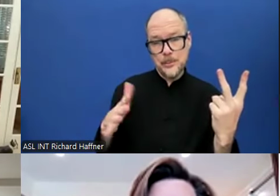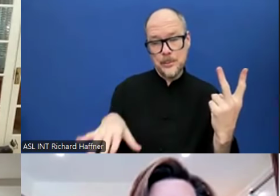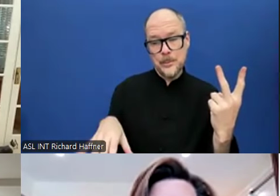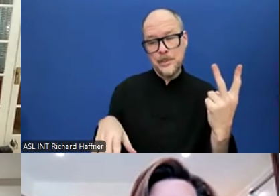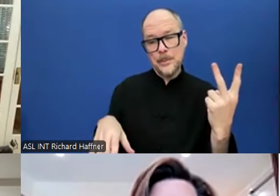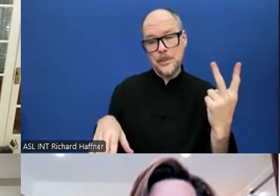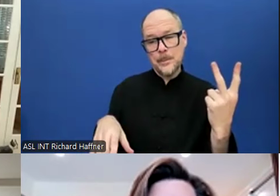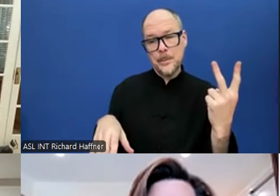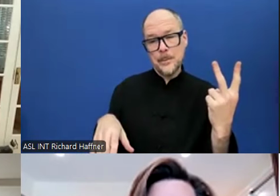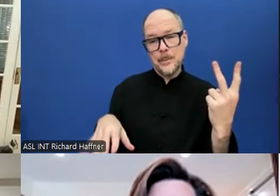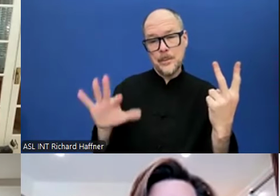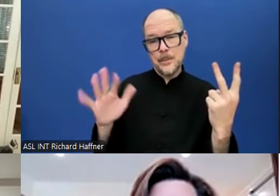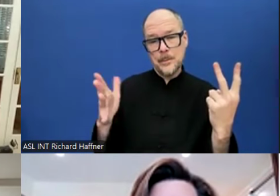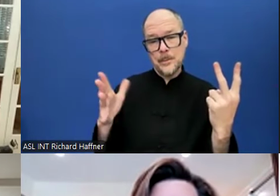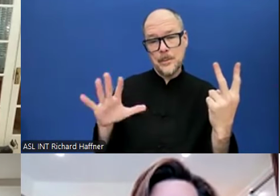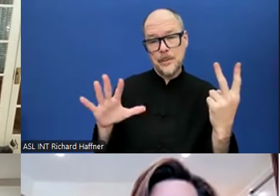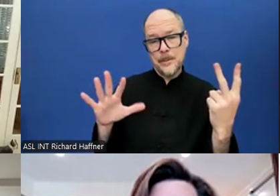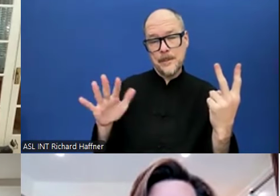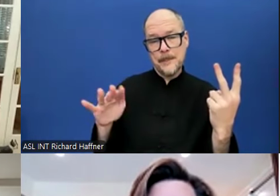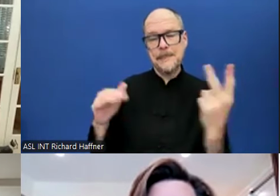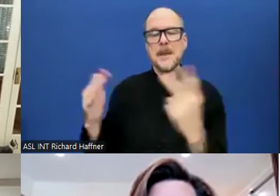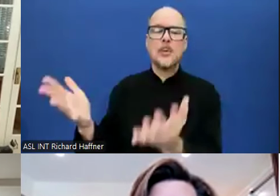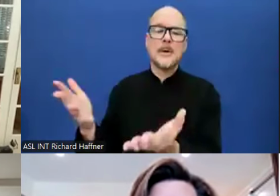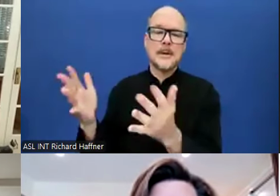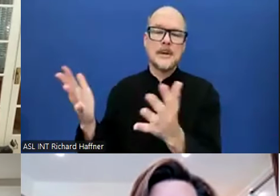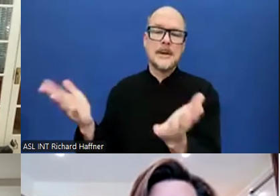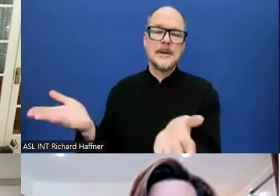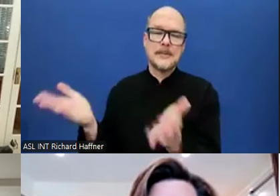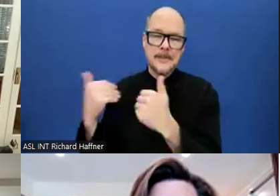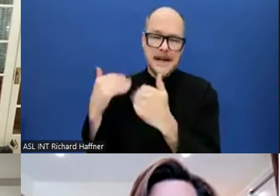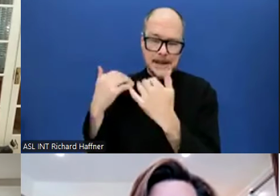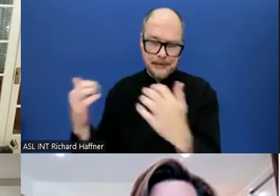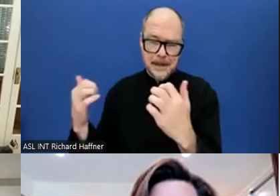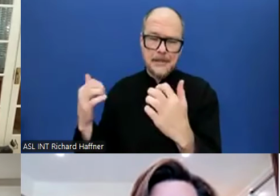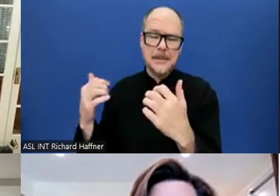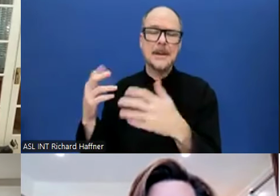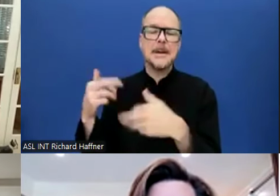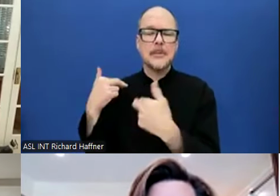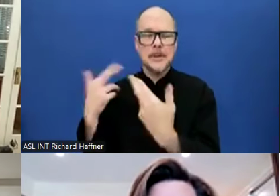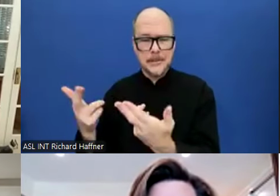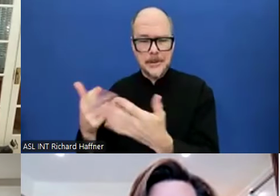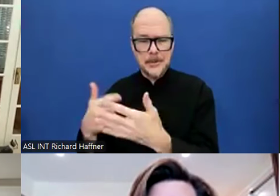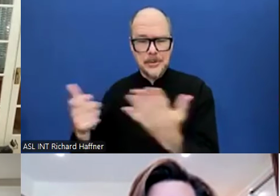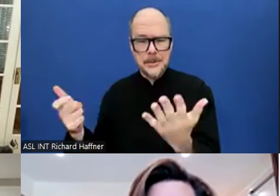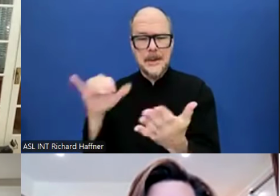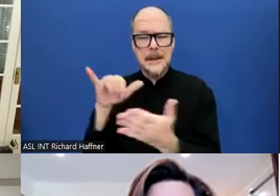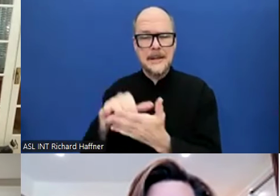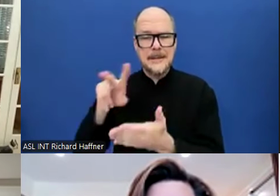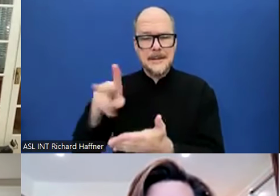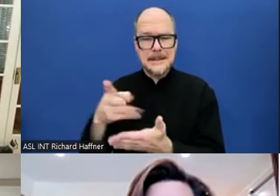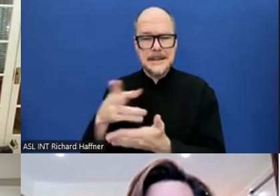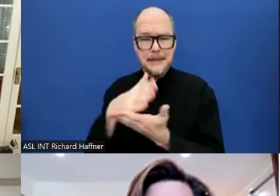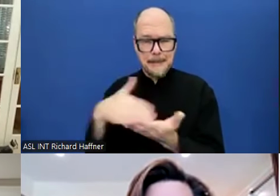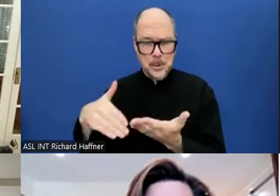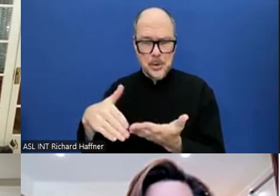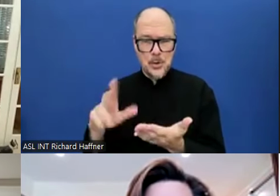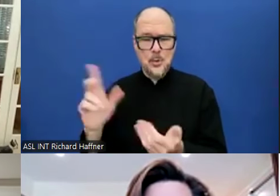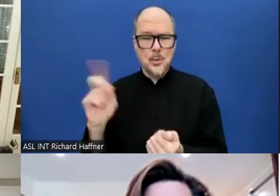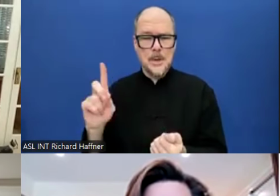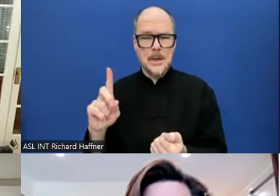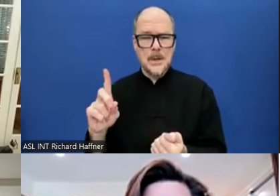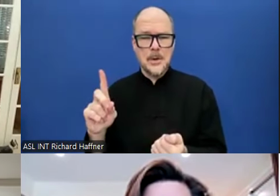listening to the, inviting the public and coming up with recommendations? That's the second part of it, where there might